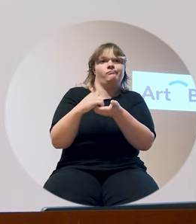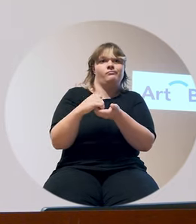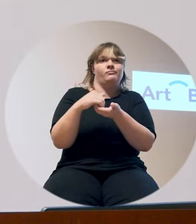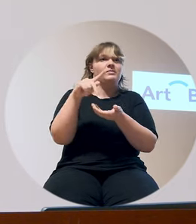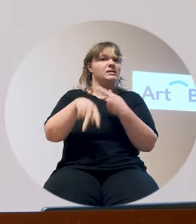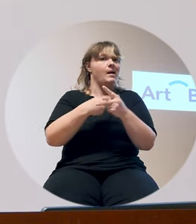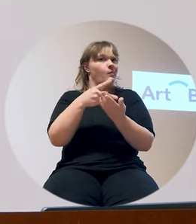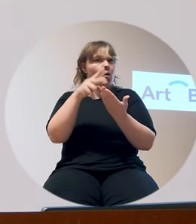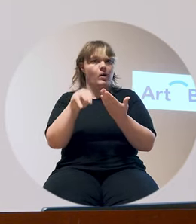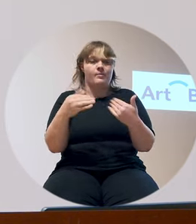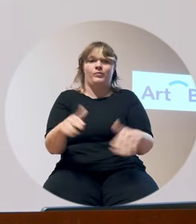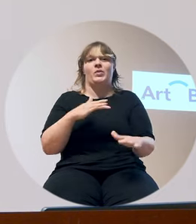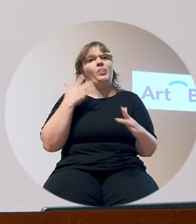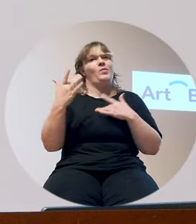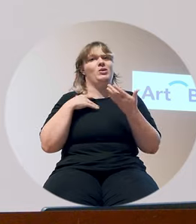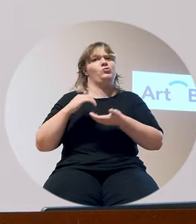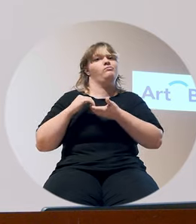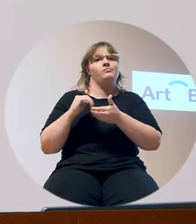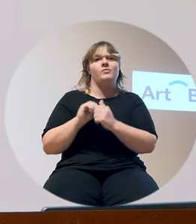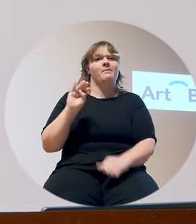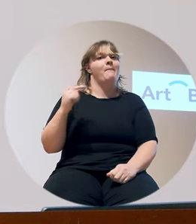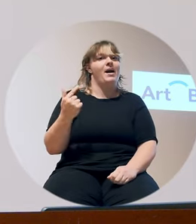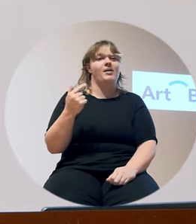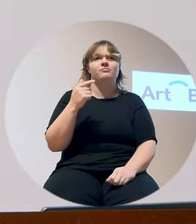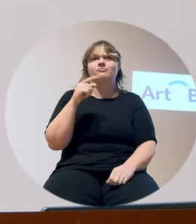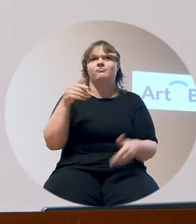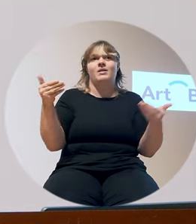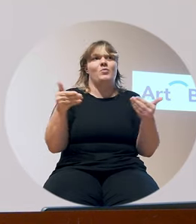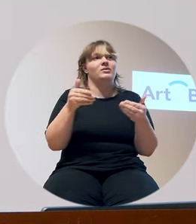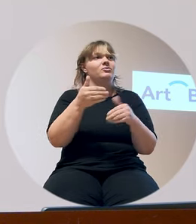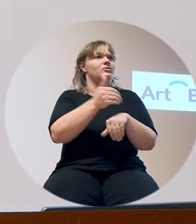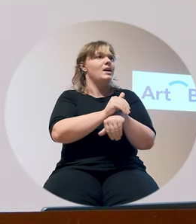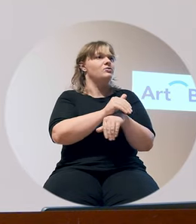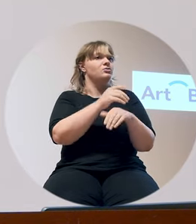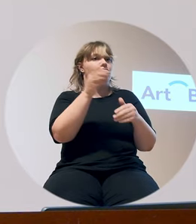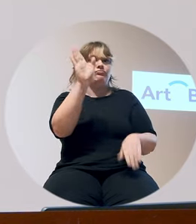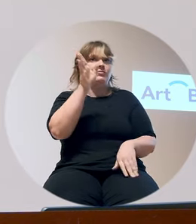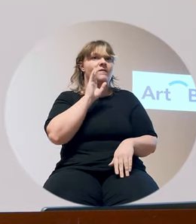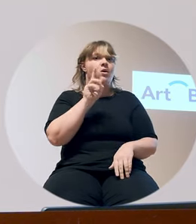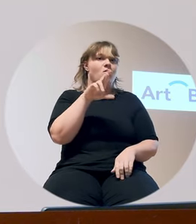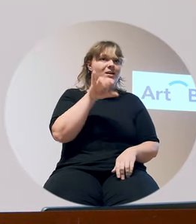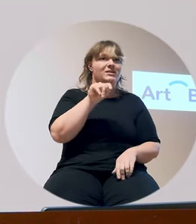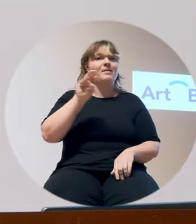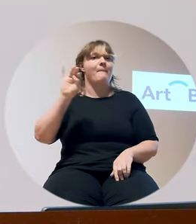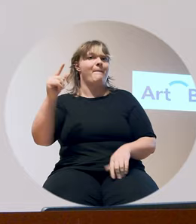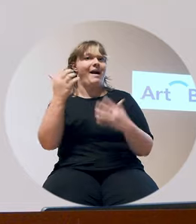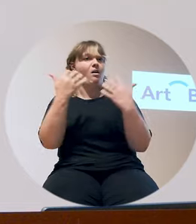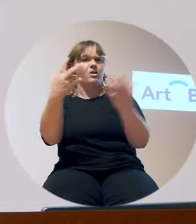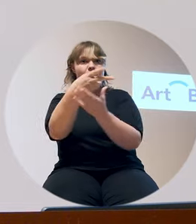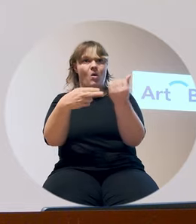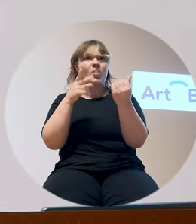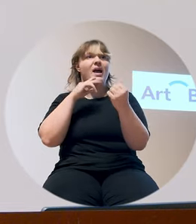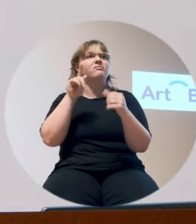like this, so we're thrilled to partner with MAG and bring tonight's talk both to RIT audiences, but also MAG audiences and